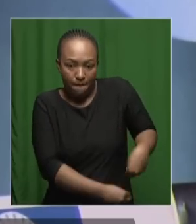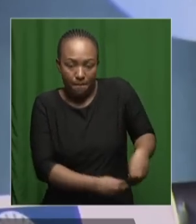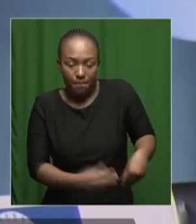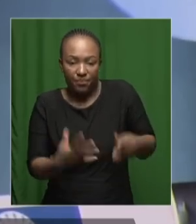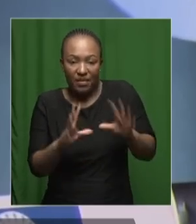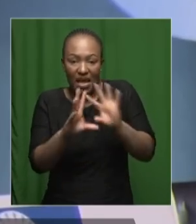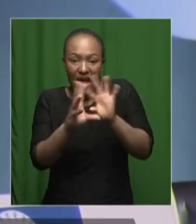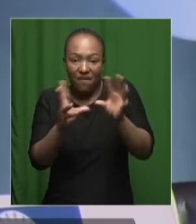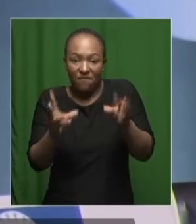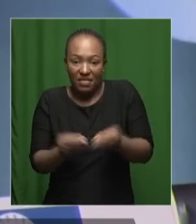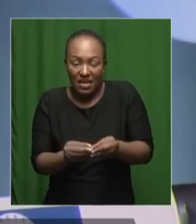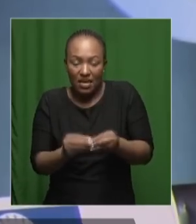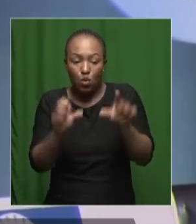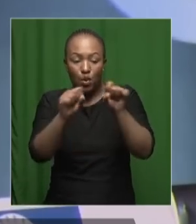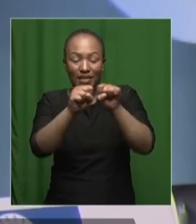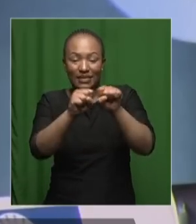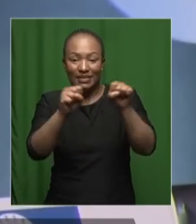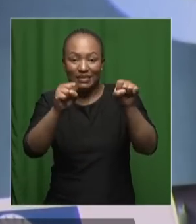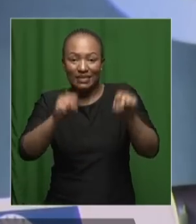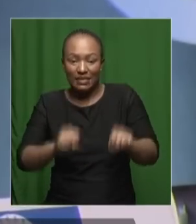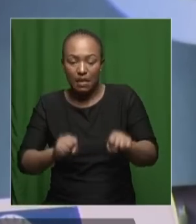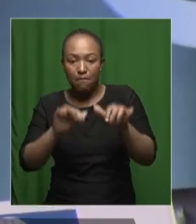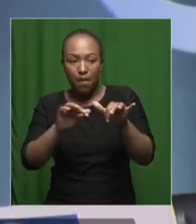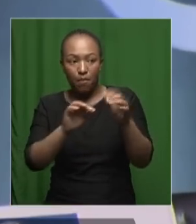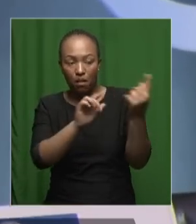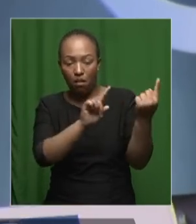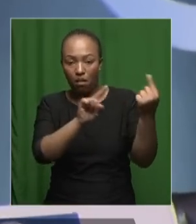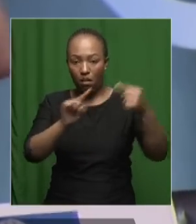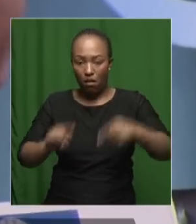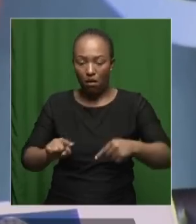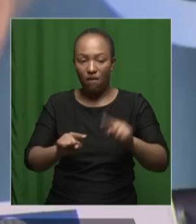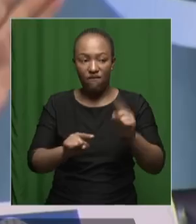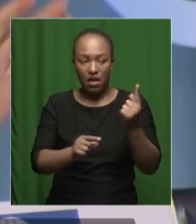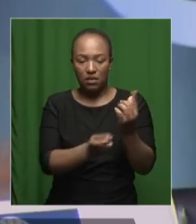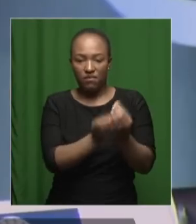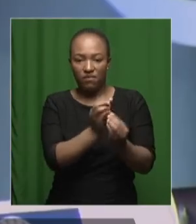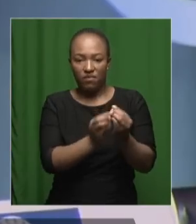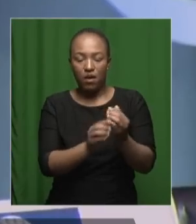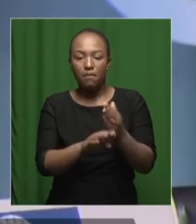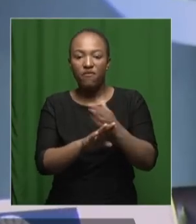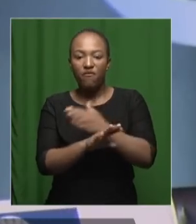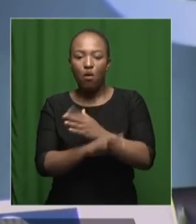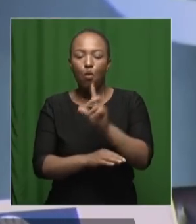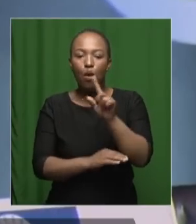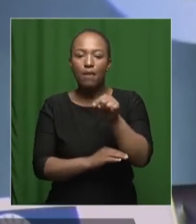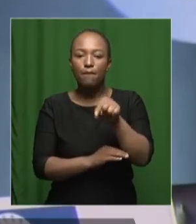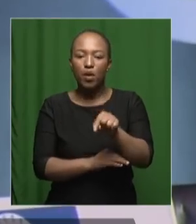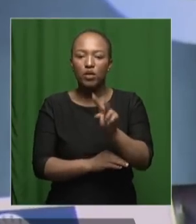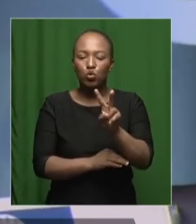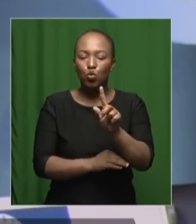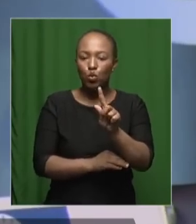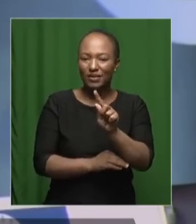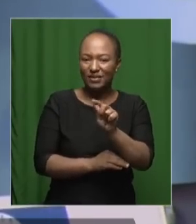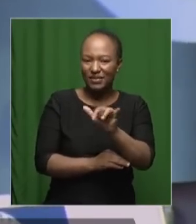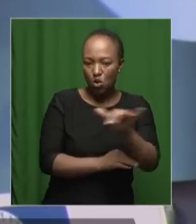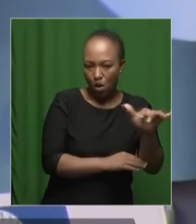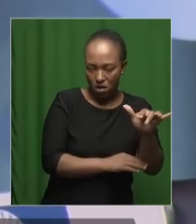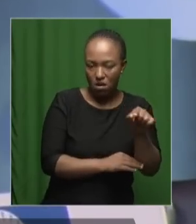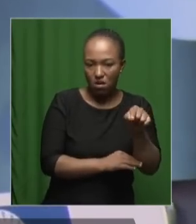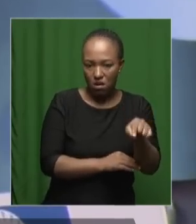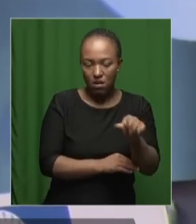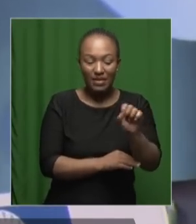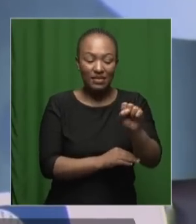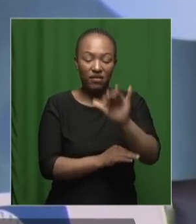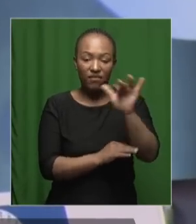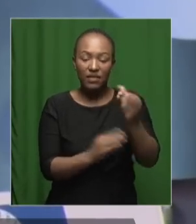done in our immigration system. And this is the first thing that needs to be fixed. Before we spend 1.2 trillion, it means that South African children